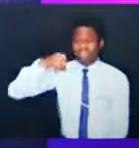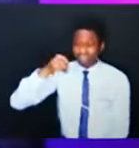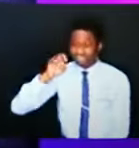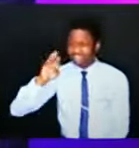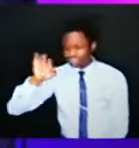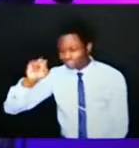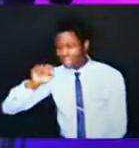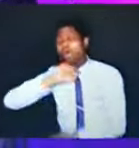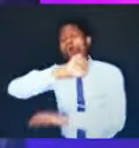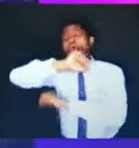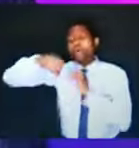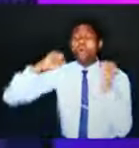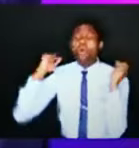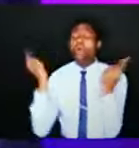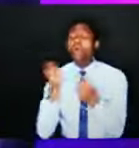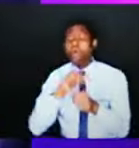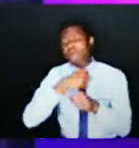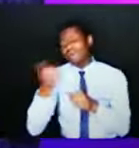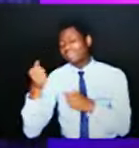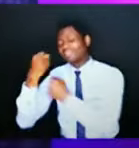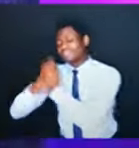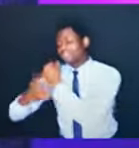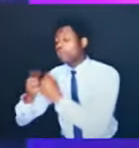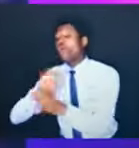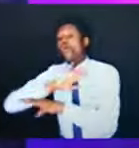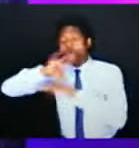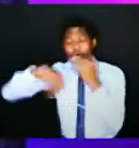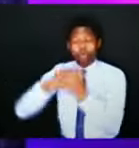is one. So